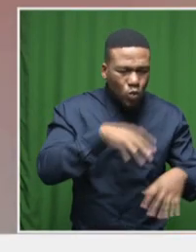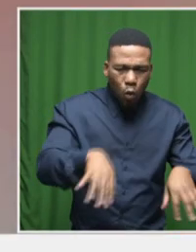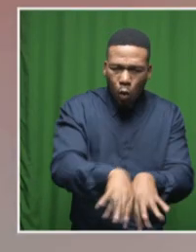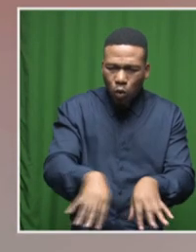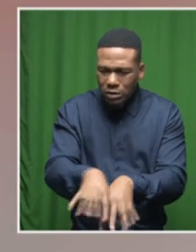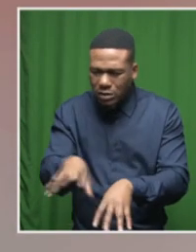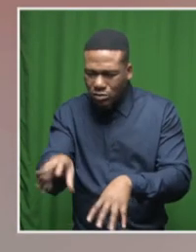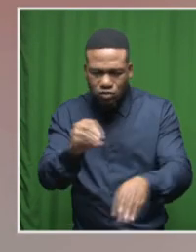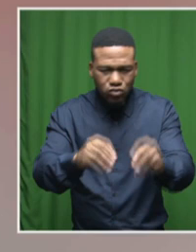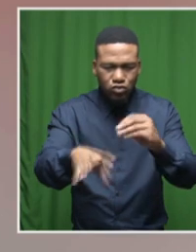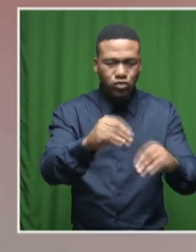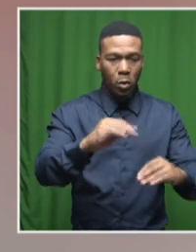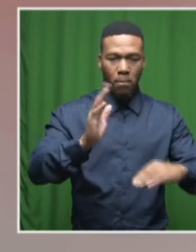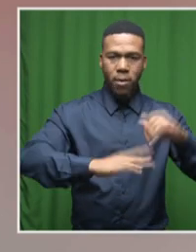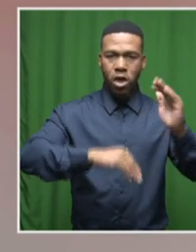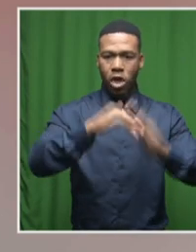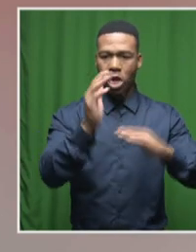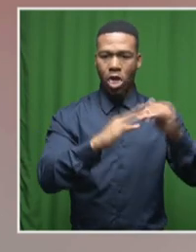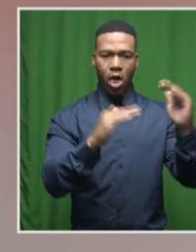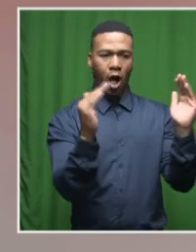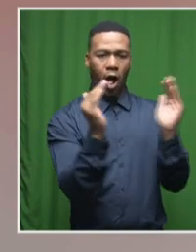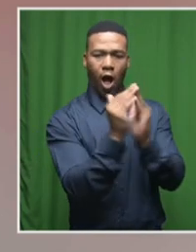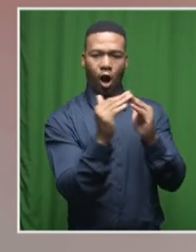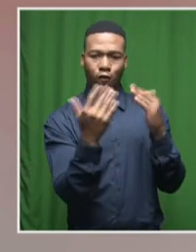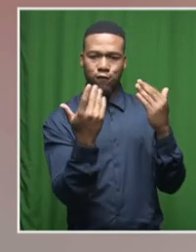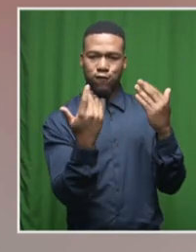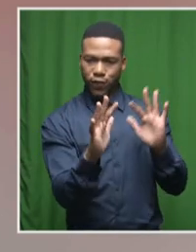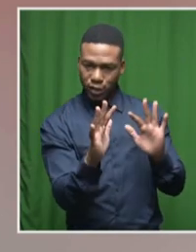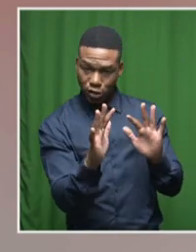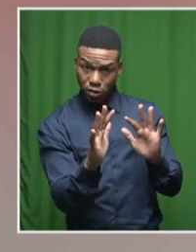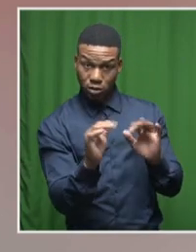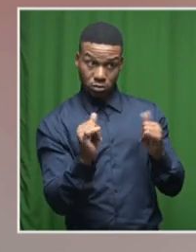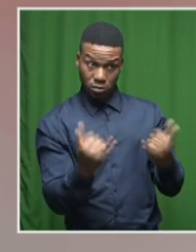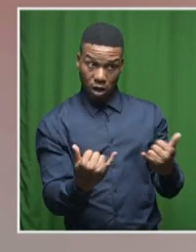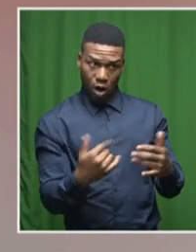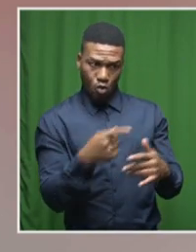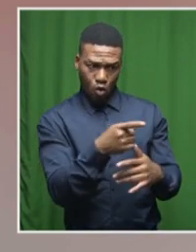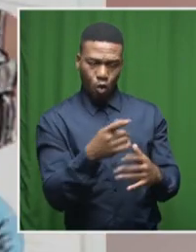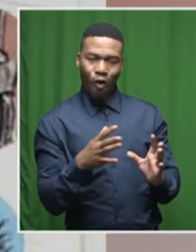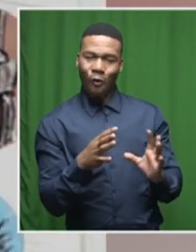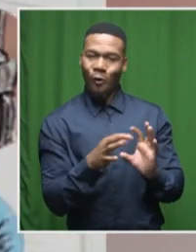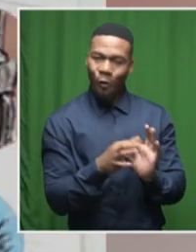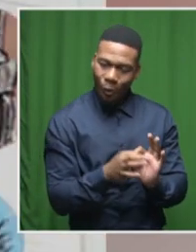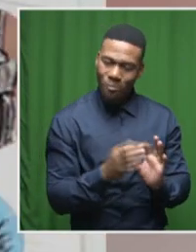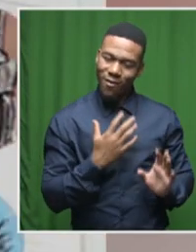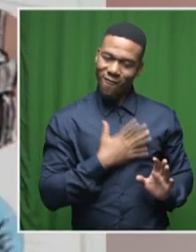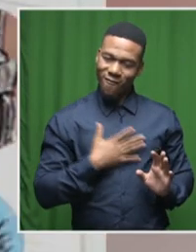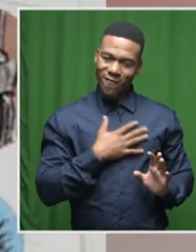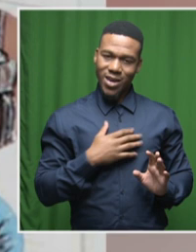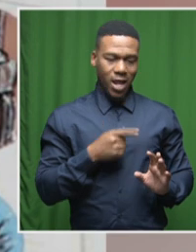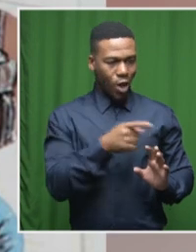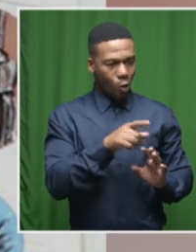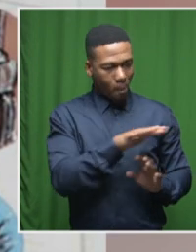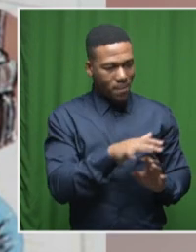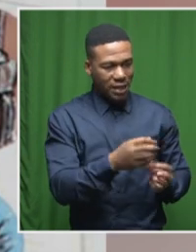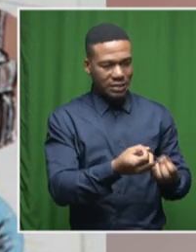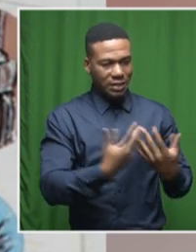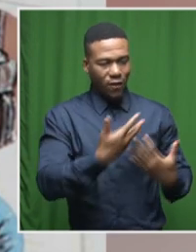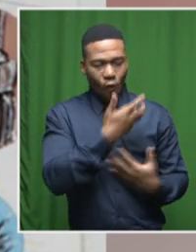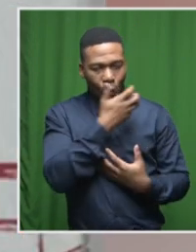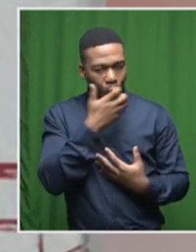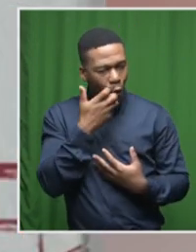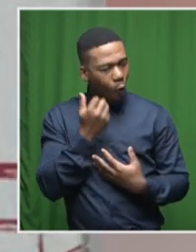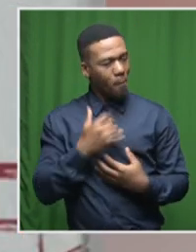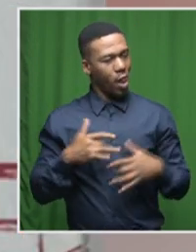a shelter that one can be able to relate to as a home, as a house, as a place that brings warmth in their lives.